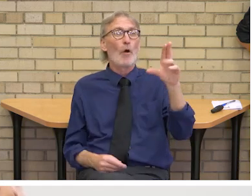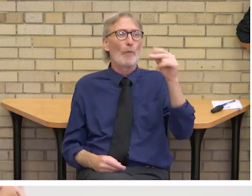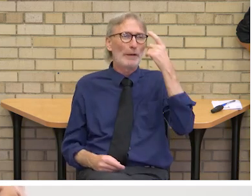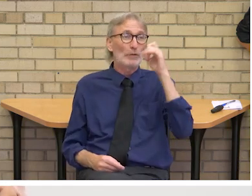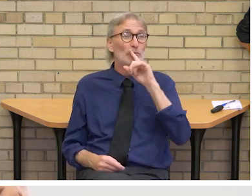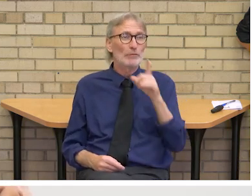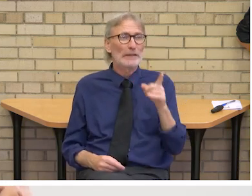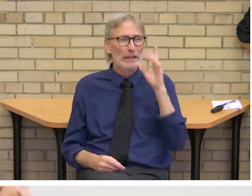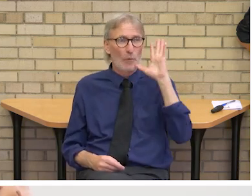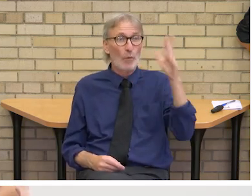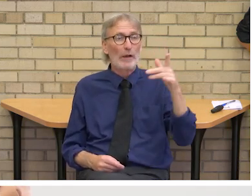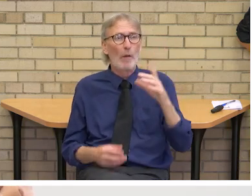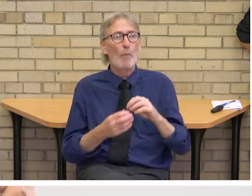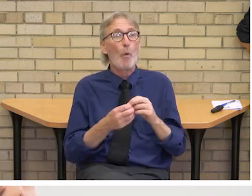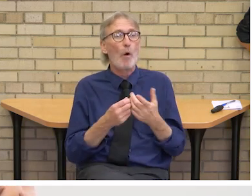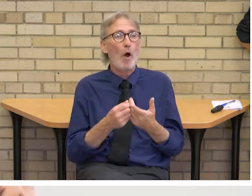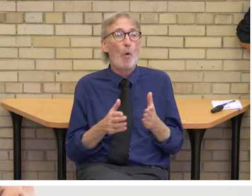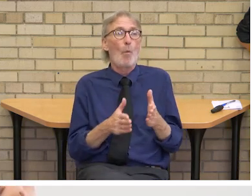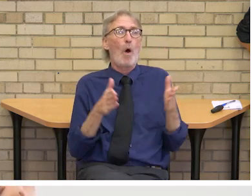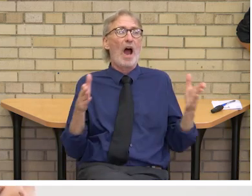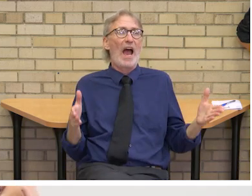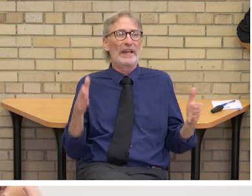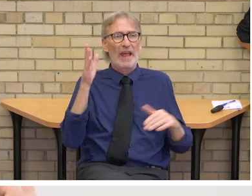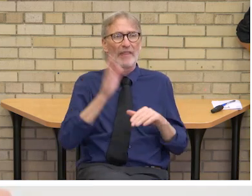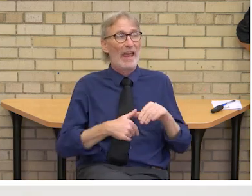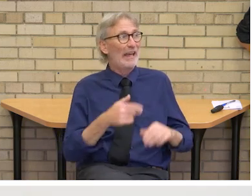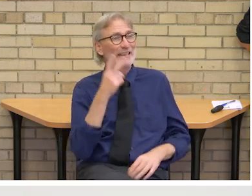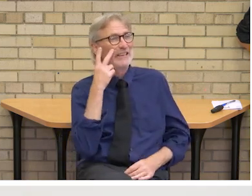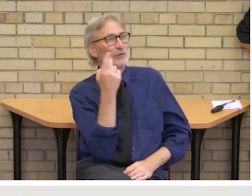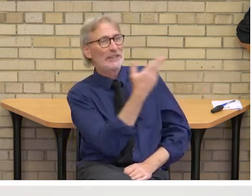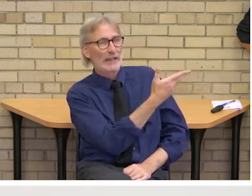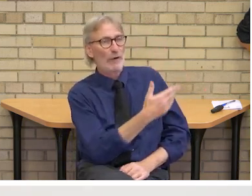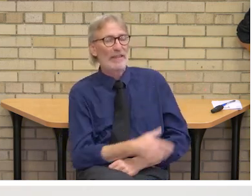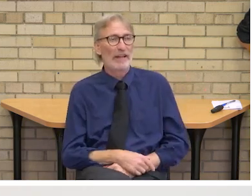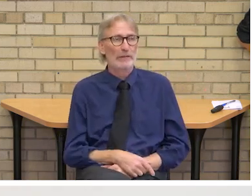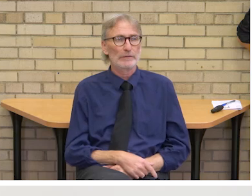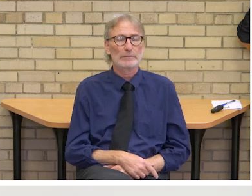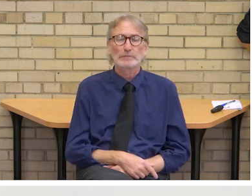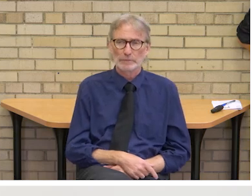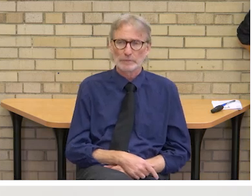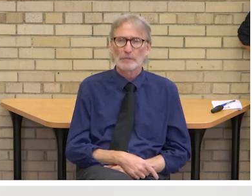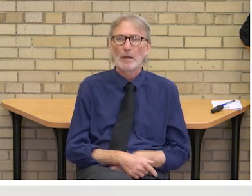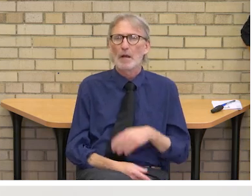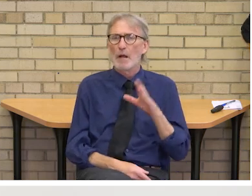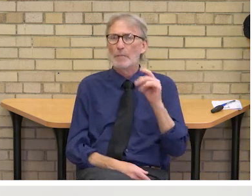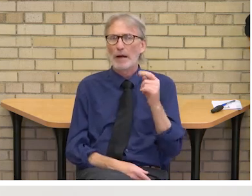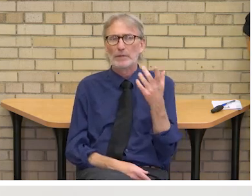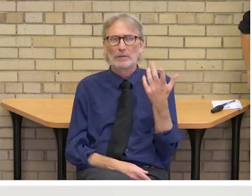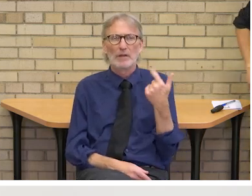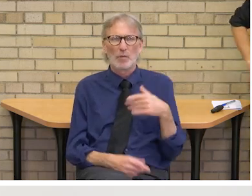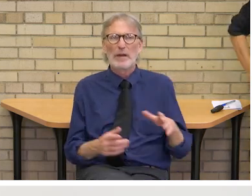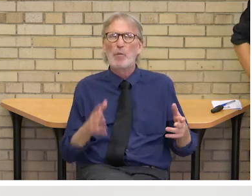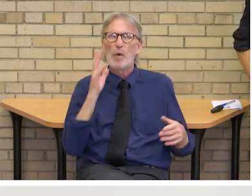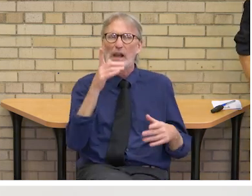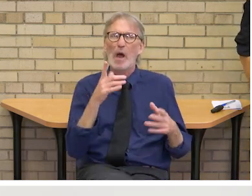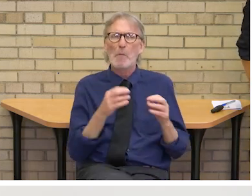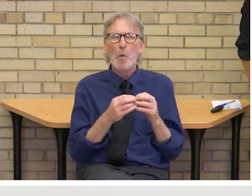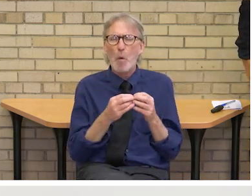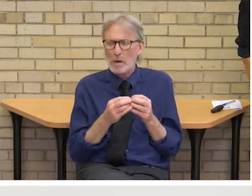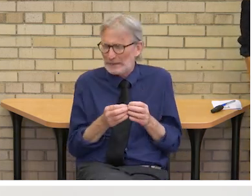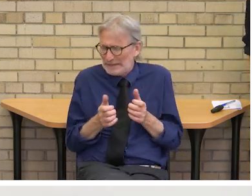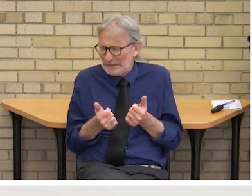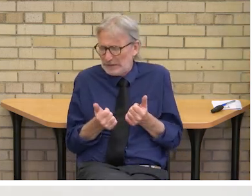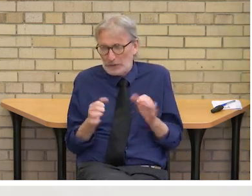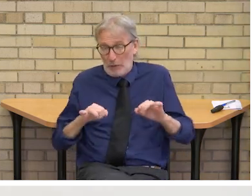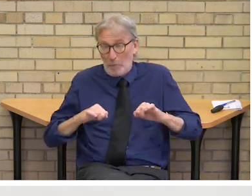wider than what that is showing. But we are widening a small amount. We're trying to squeeze a couple more feet